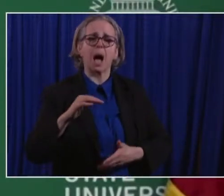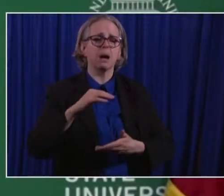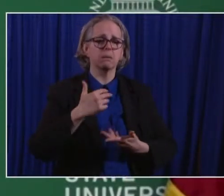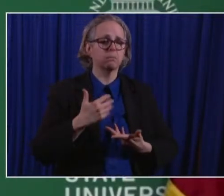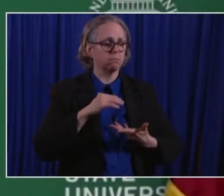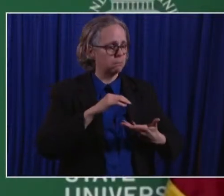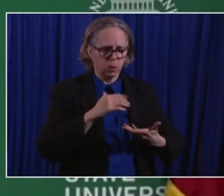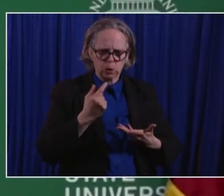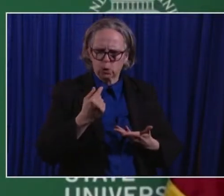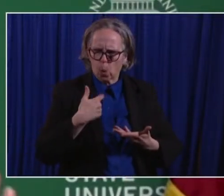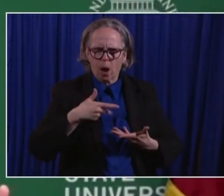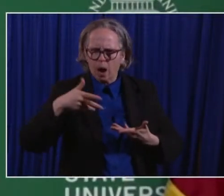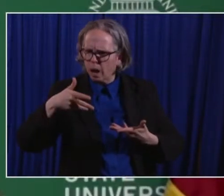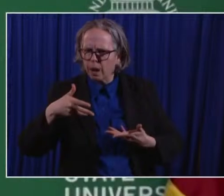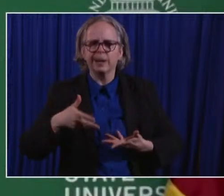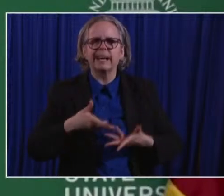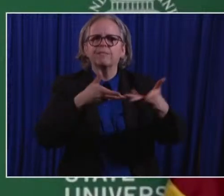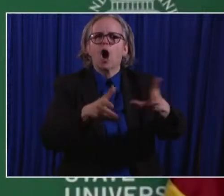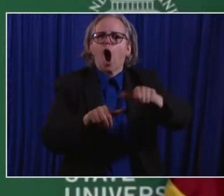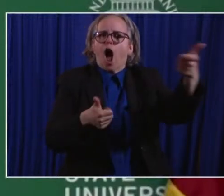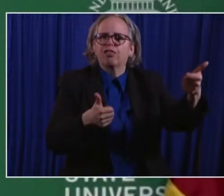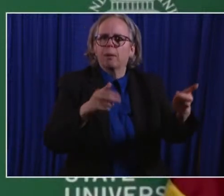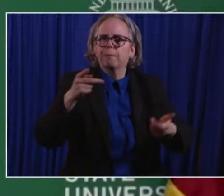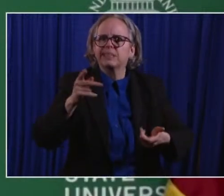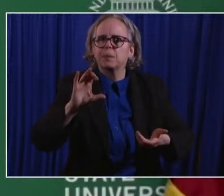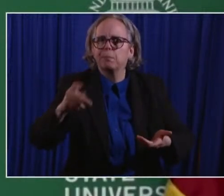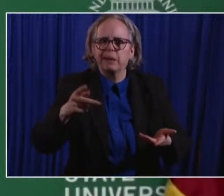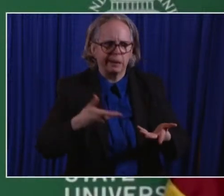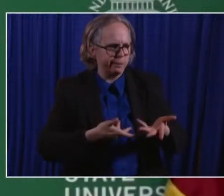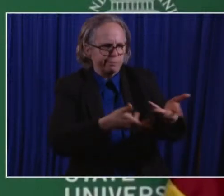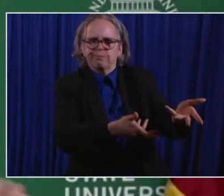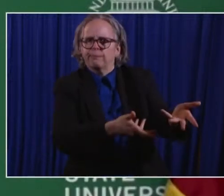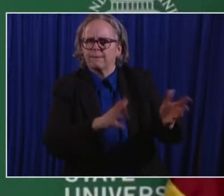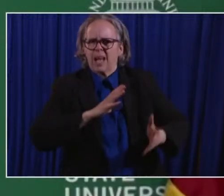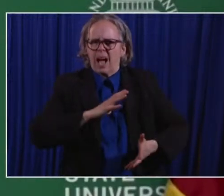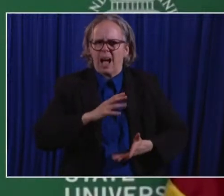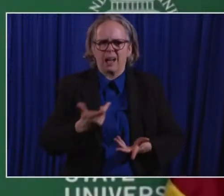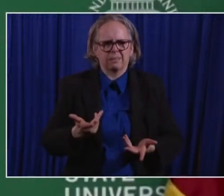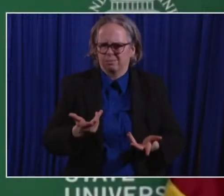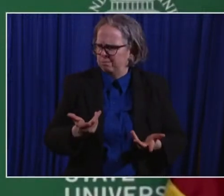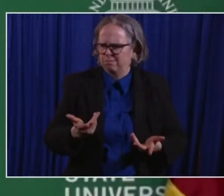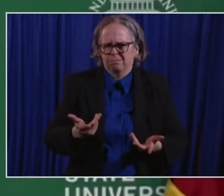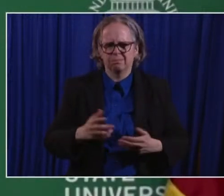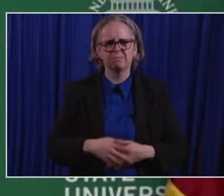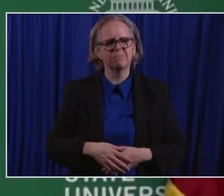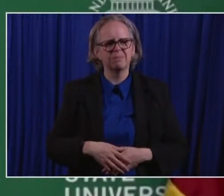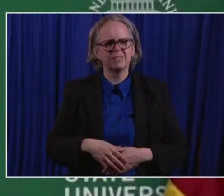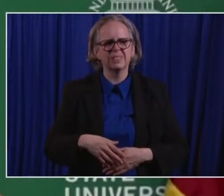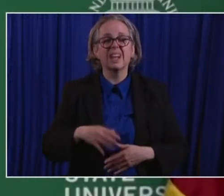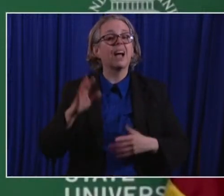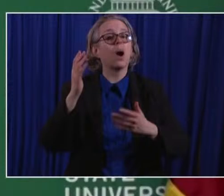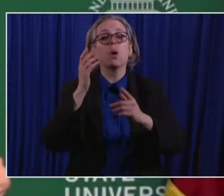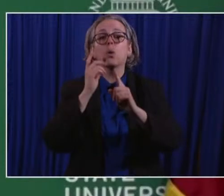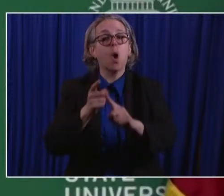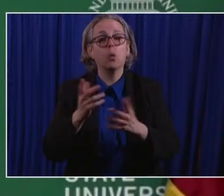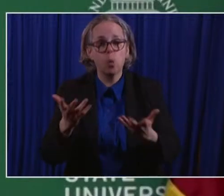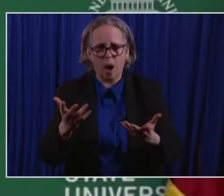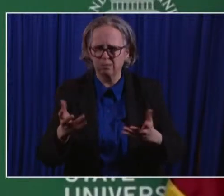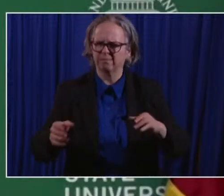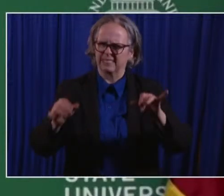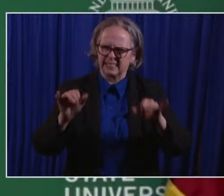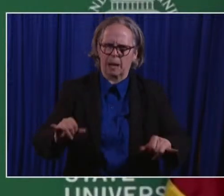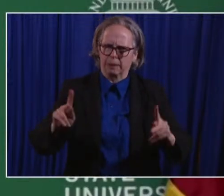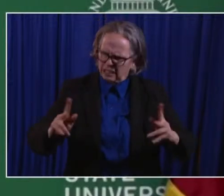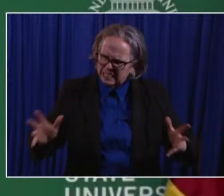So, but we're still getting people to take it. We're going to continue to get people to take it. I was excited about what I saw out